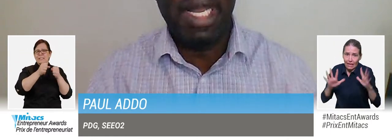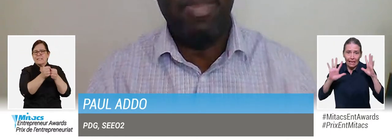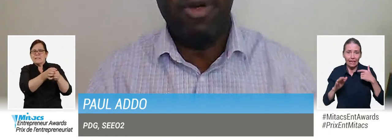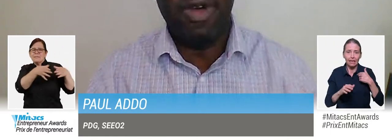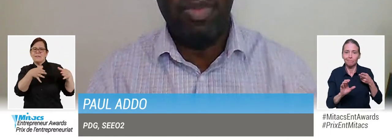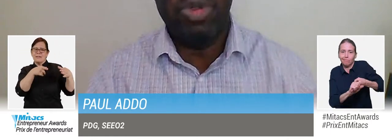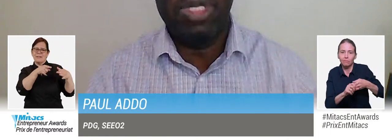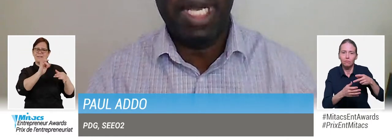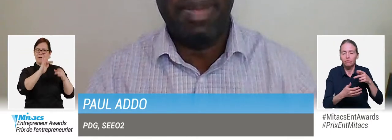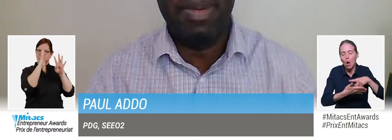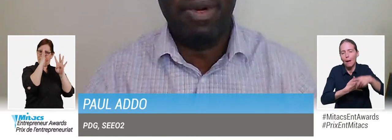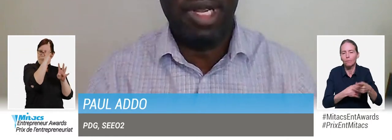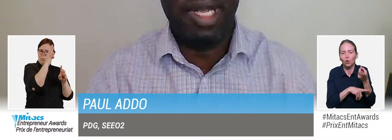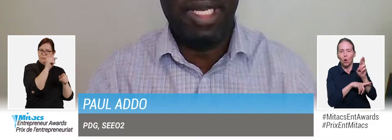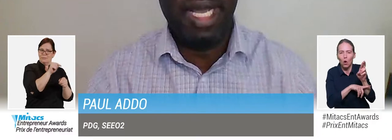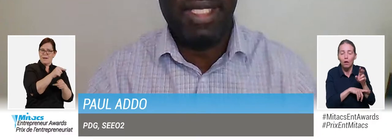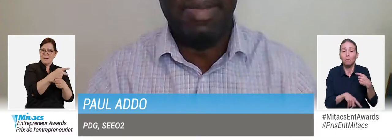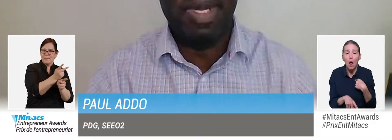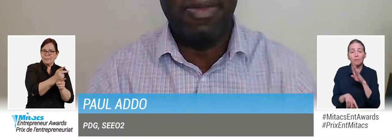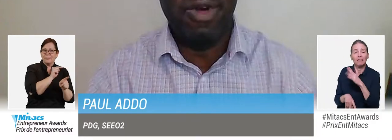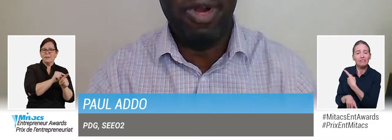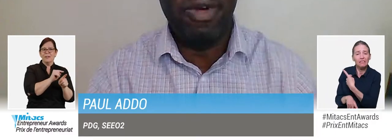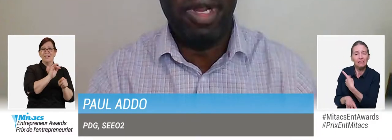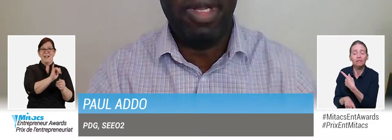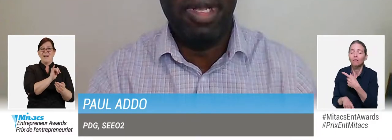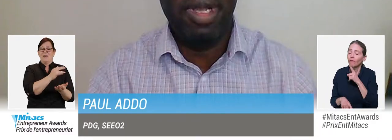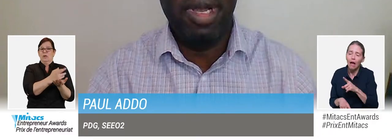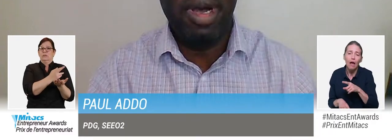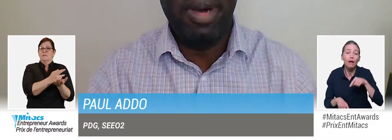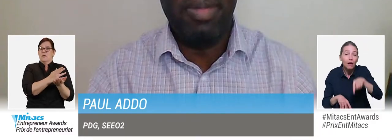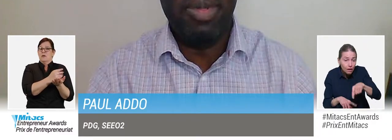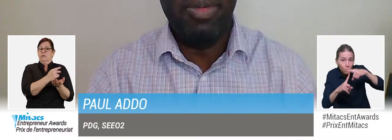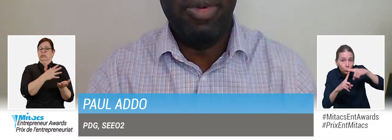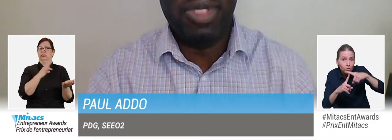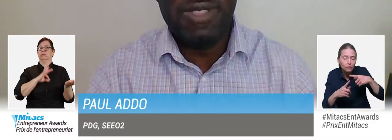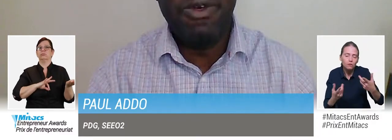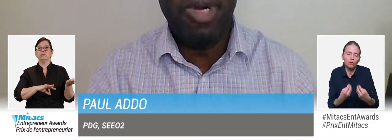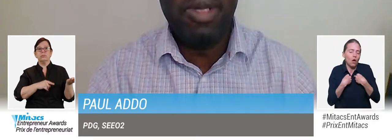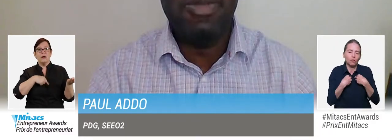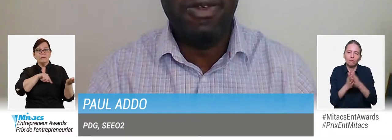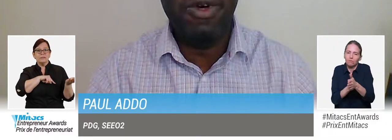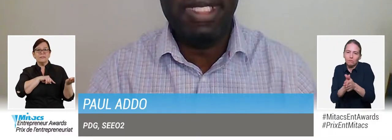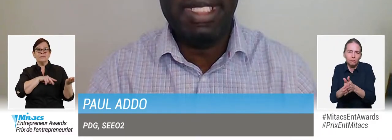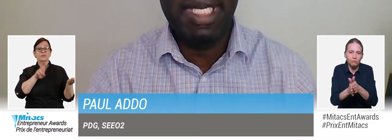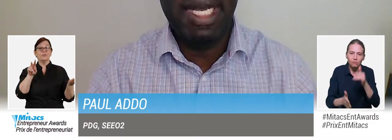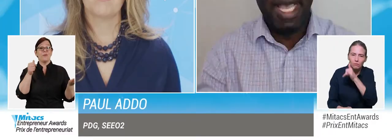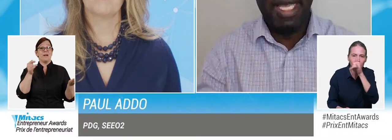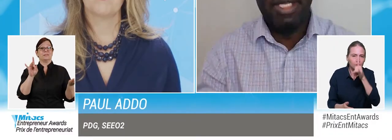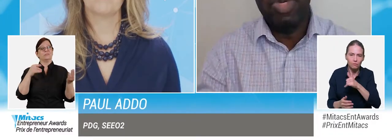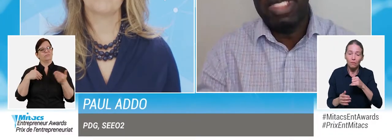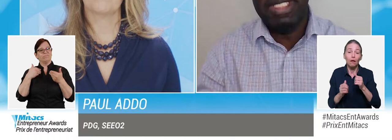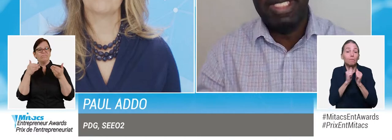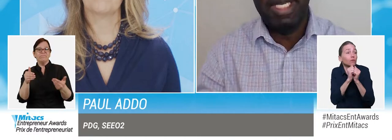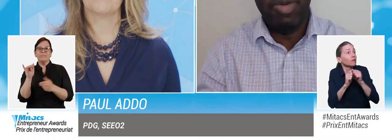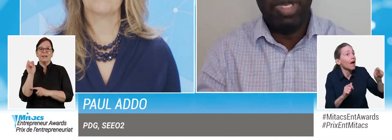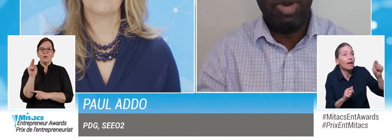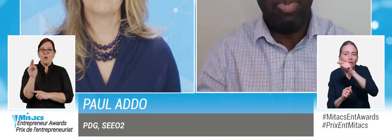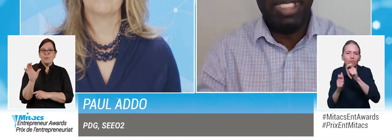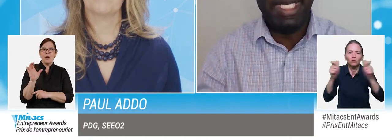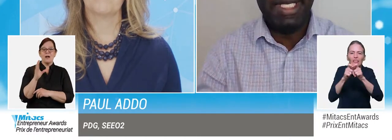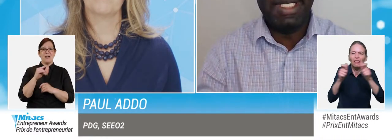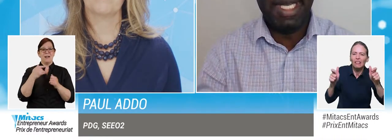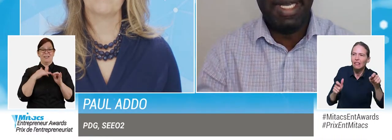on the scale up of our prototype, right? And that has been very, very resourceful and useful for us. And in 2018,